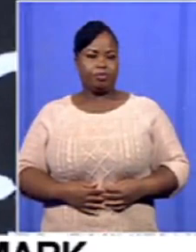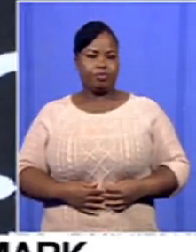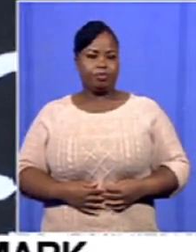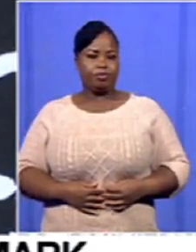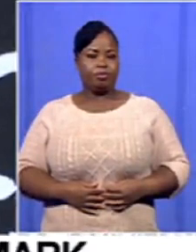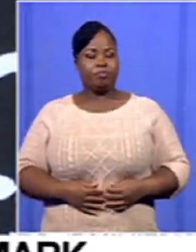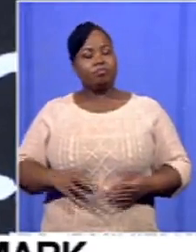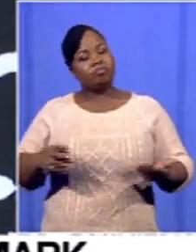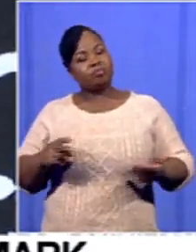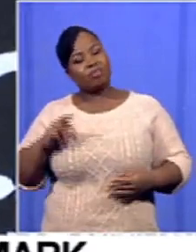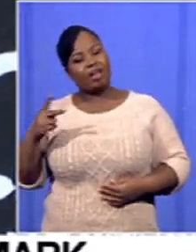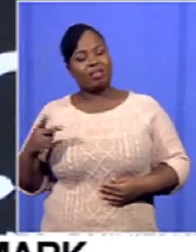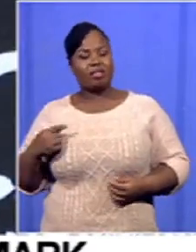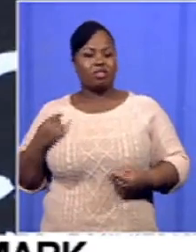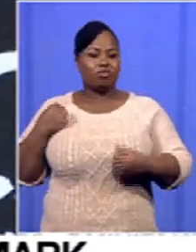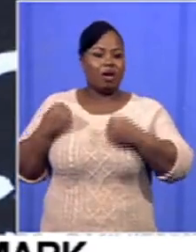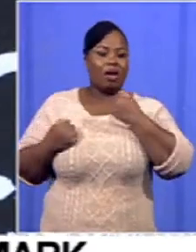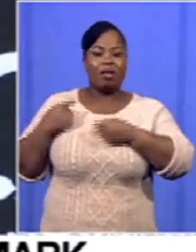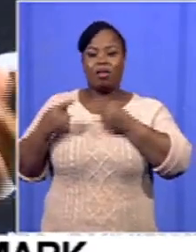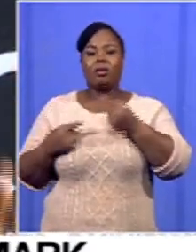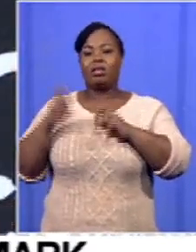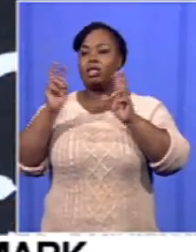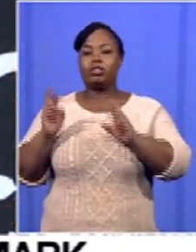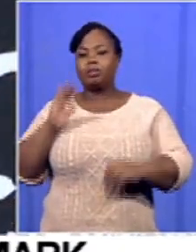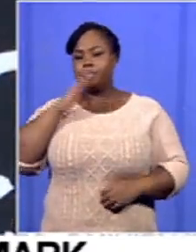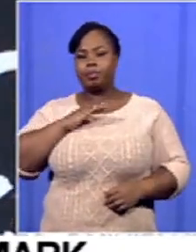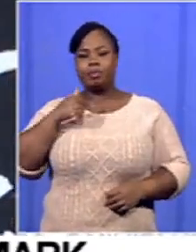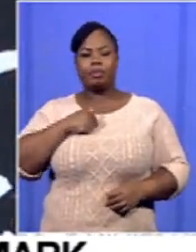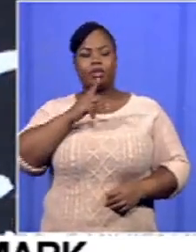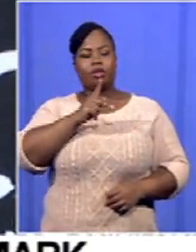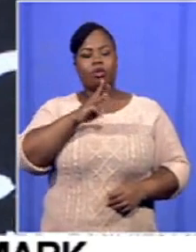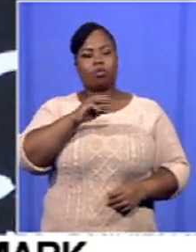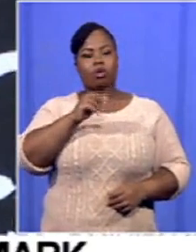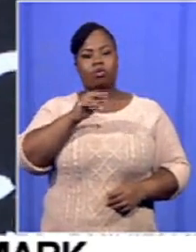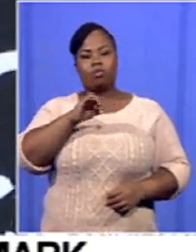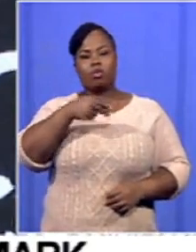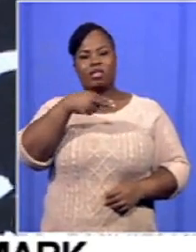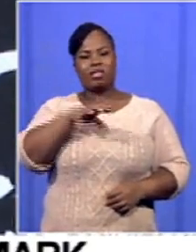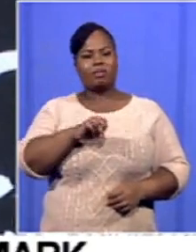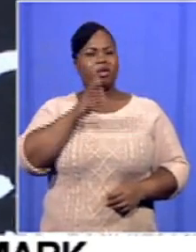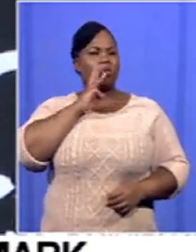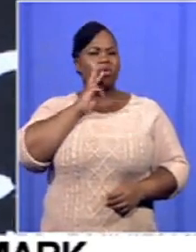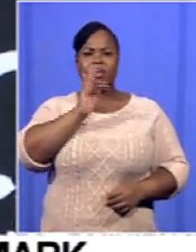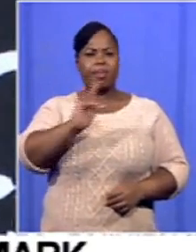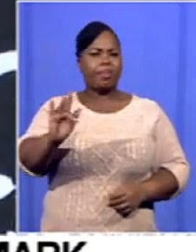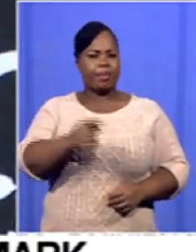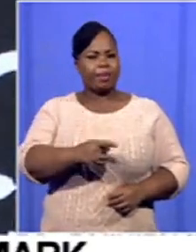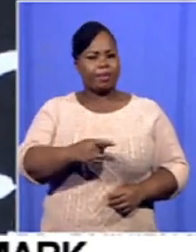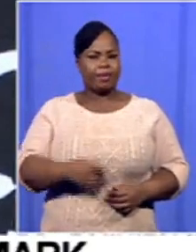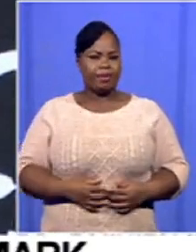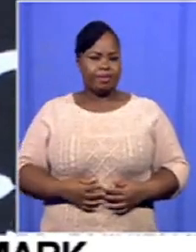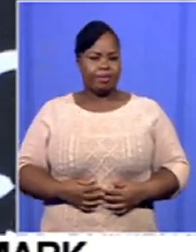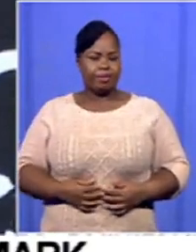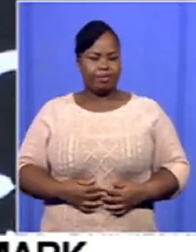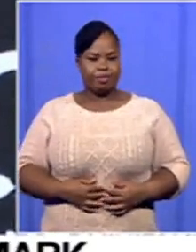Whilst others are struggling without electricity, too many. I was in KwaNobuhle last weekend and they are struggling without water.